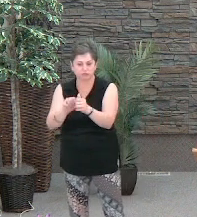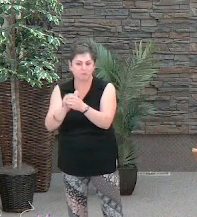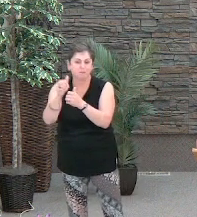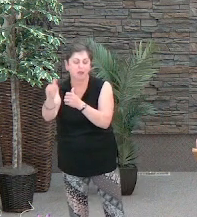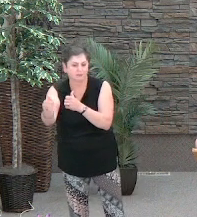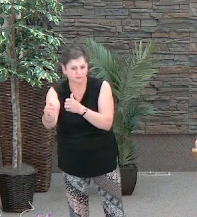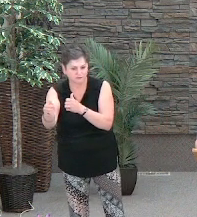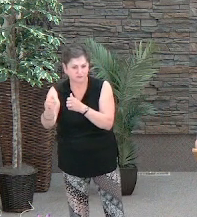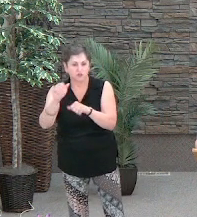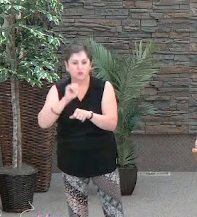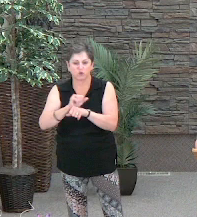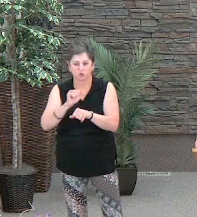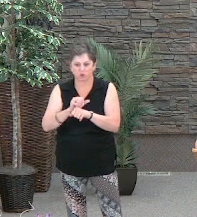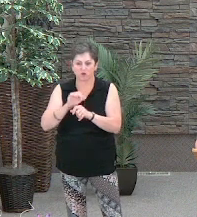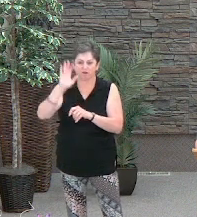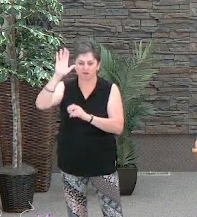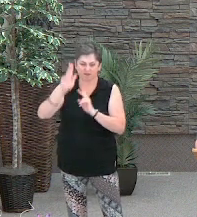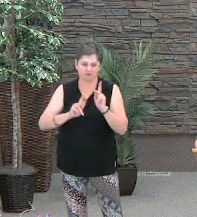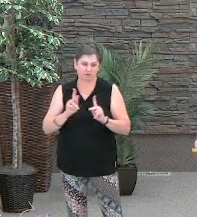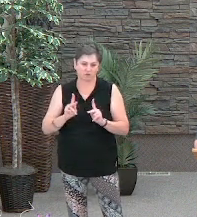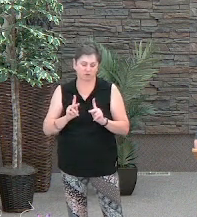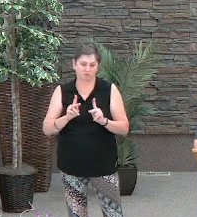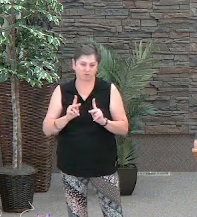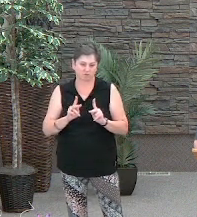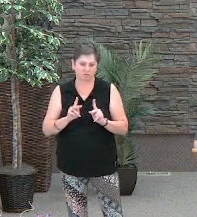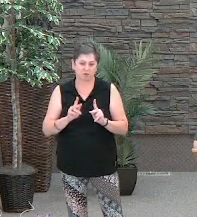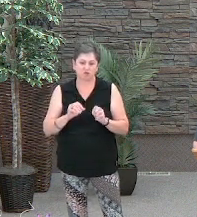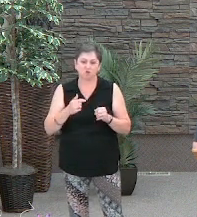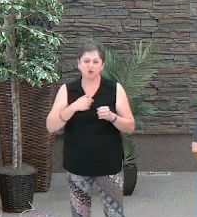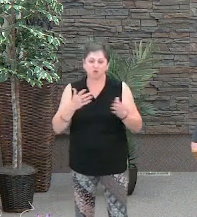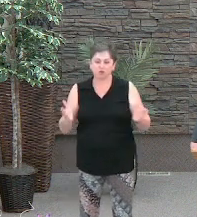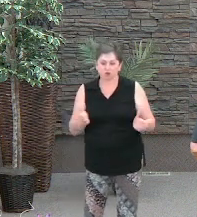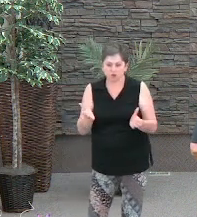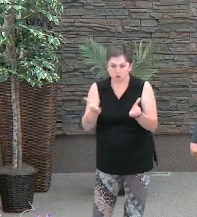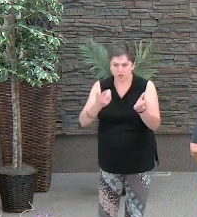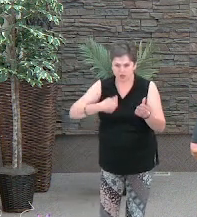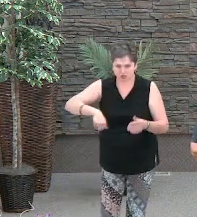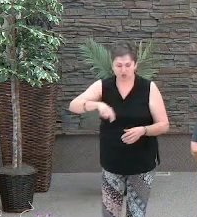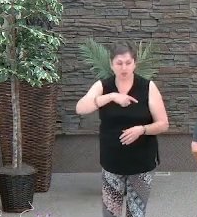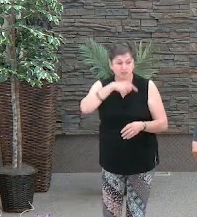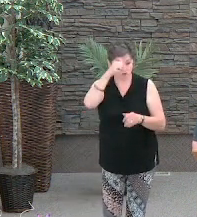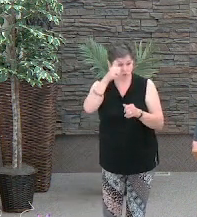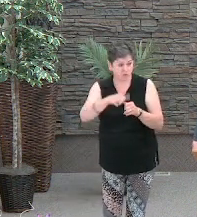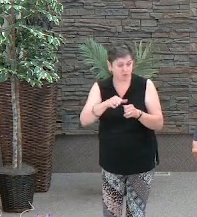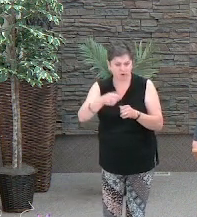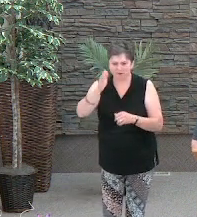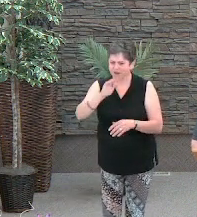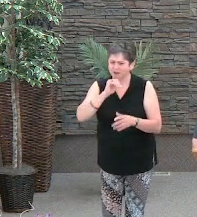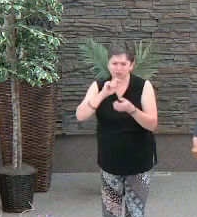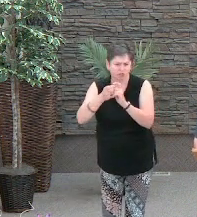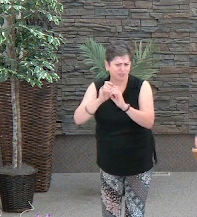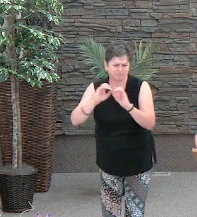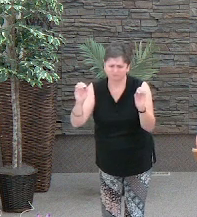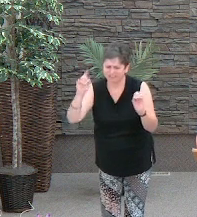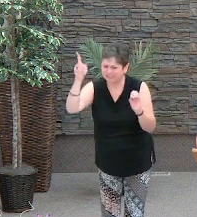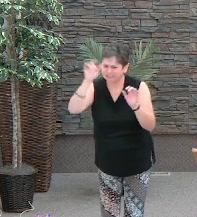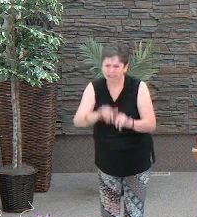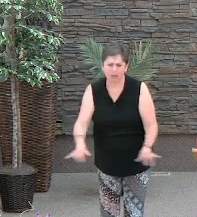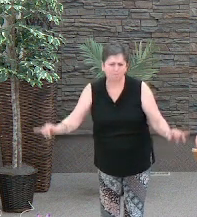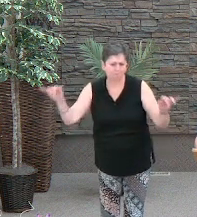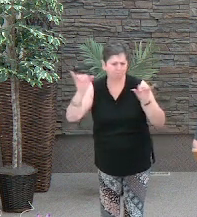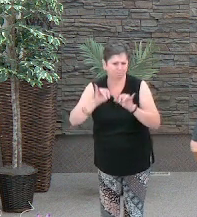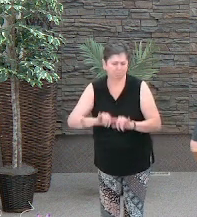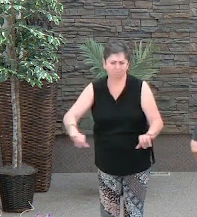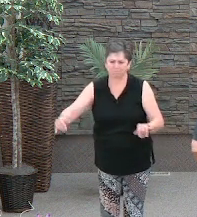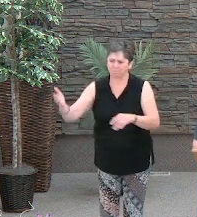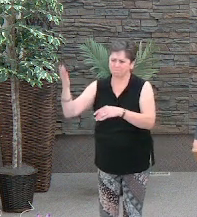beyond the work of his people. And so I want to encourage us to remember God doesn't change. He's the same God today